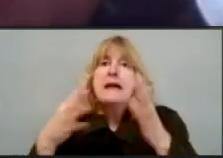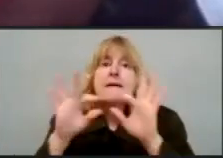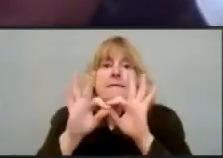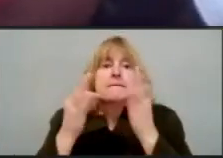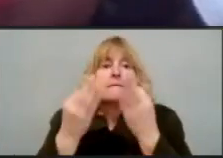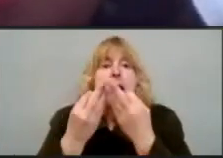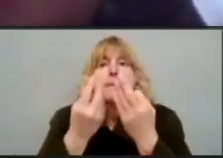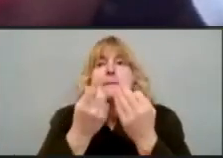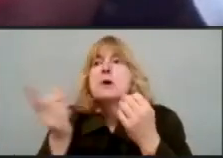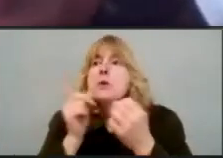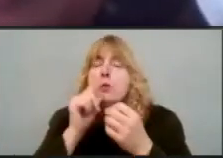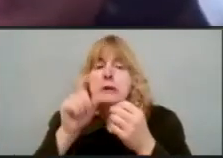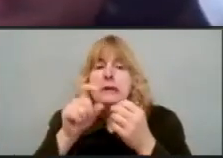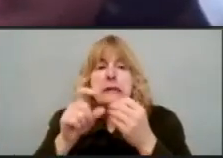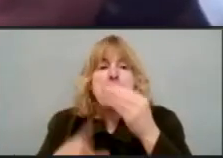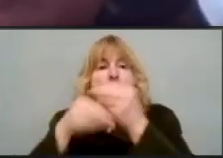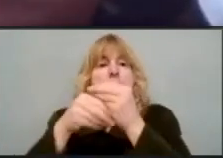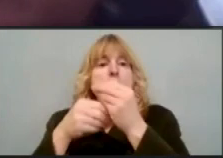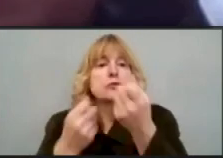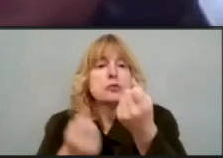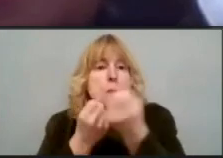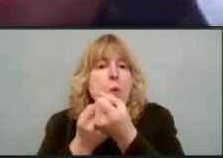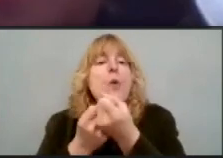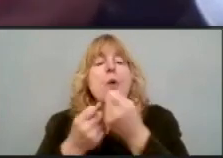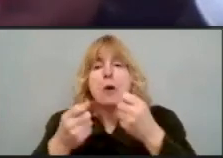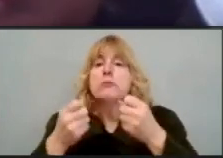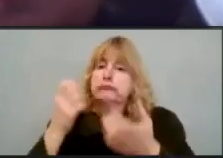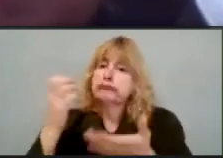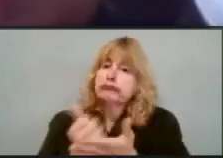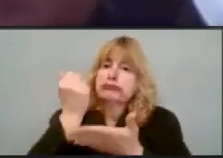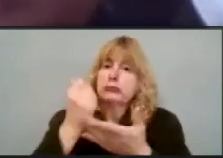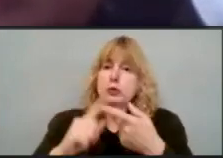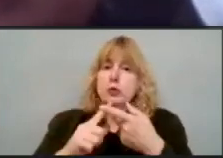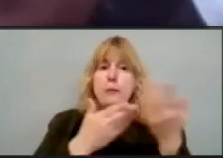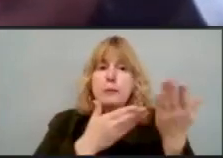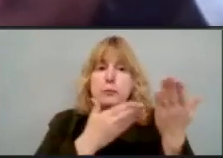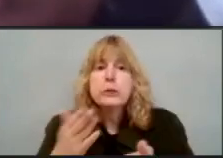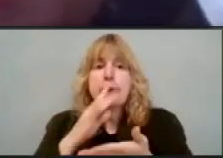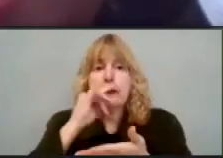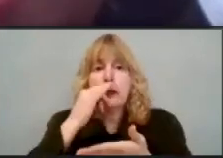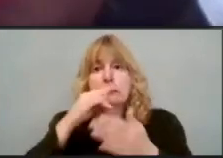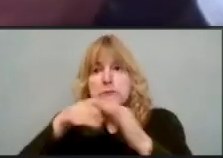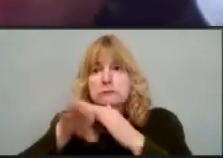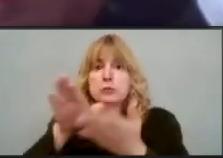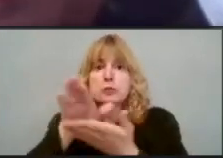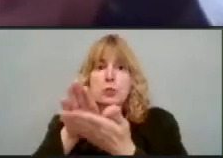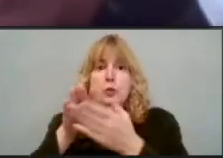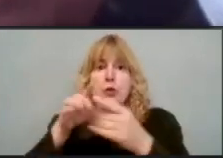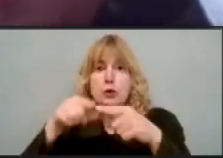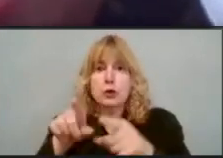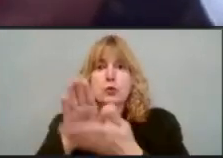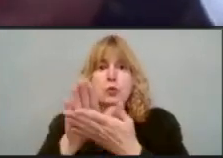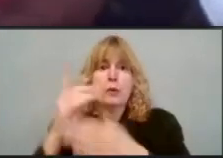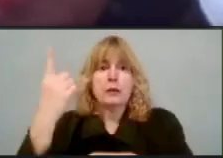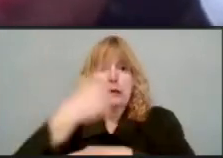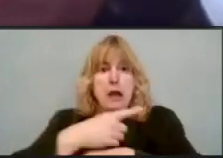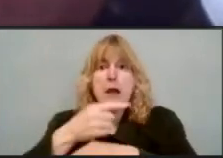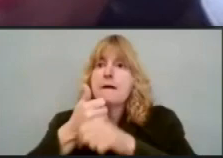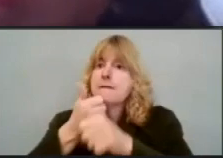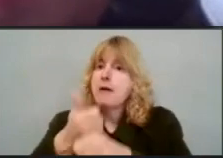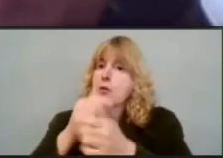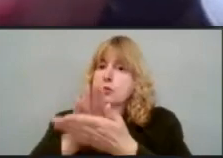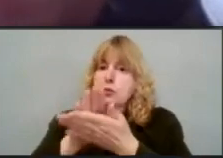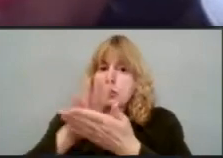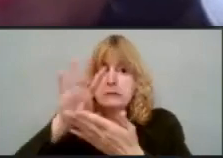extra support, the opportunity to bring their kid into school during the school day. They follow their school schedule.